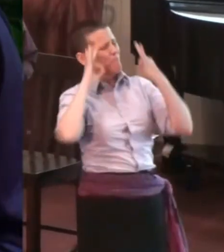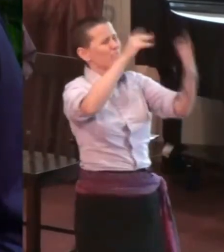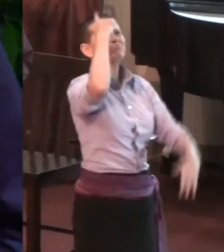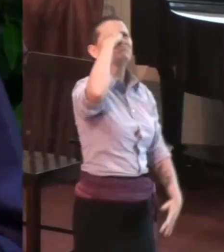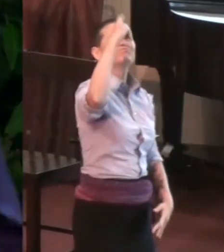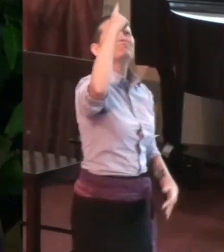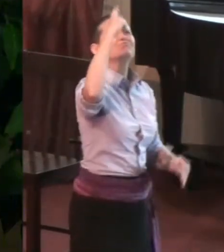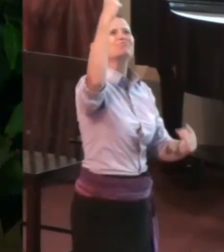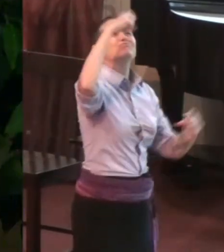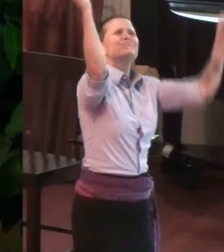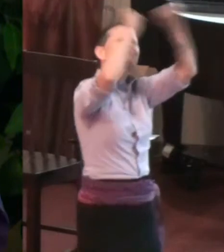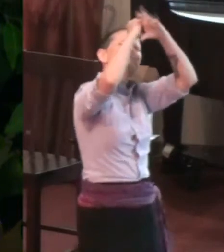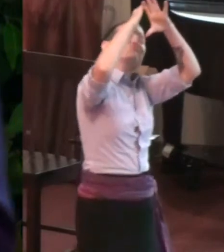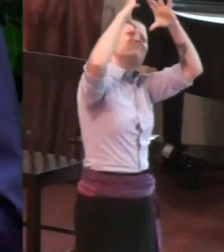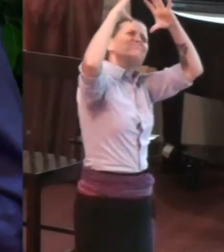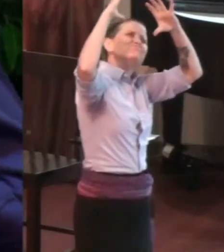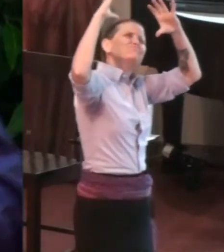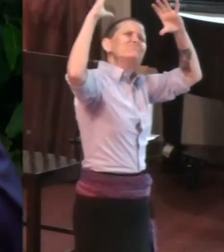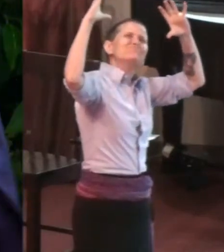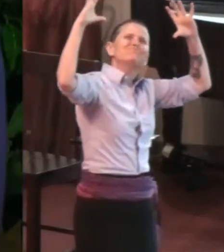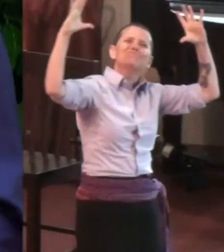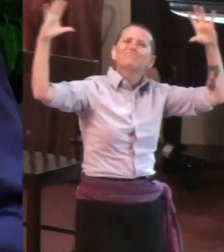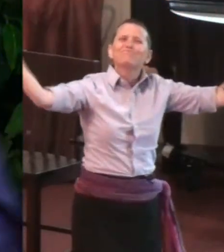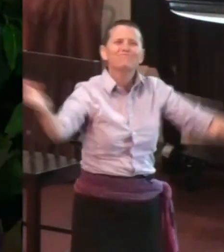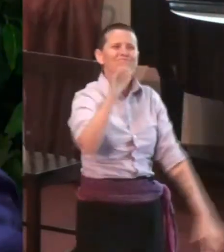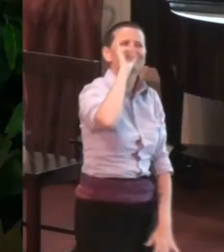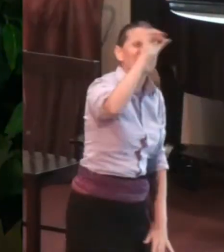highest dreams. That's why I say that,